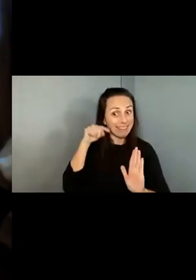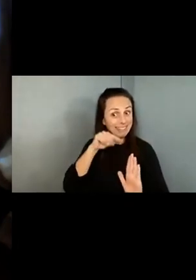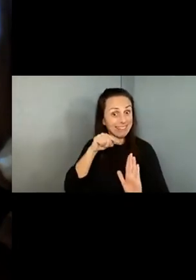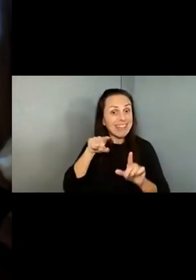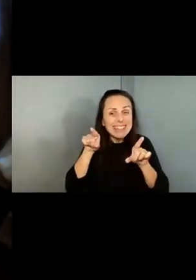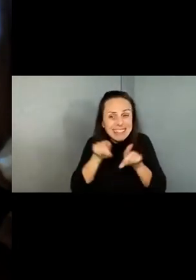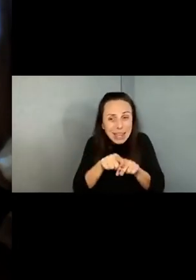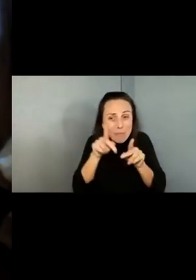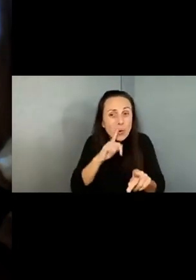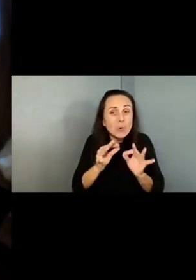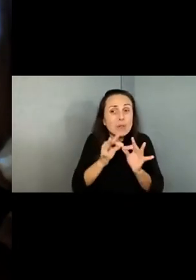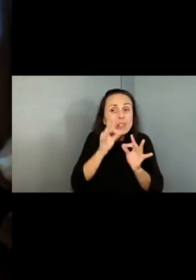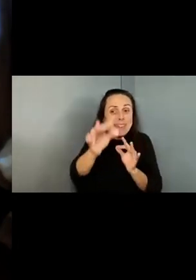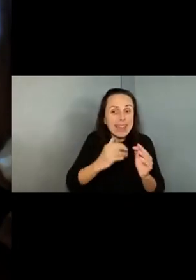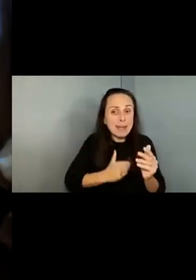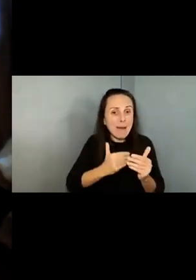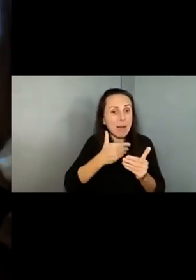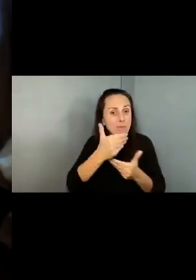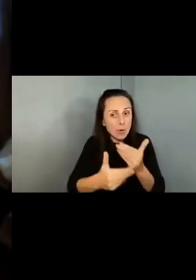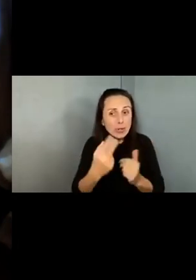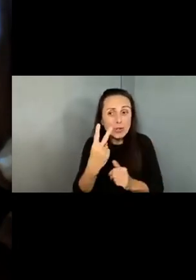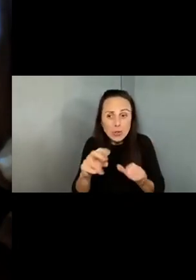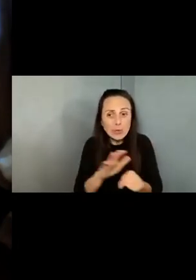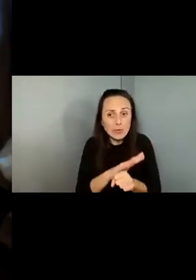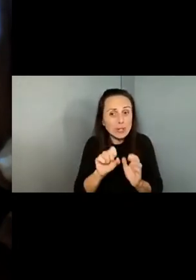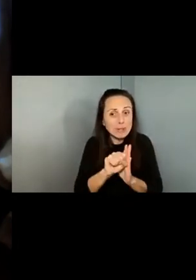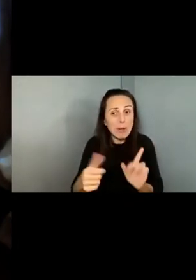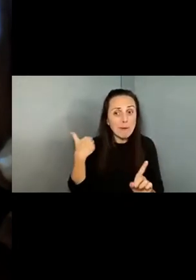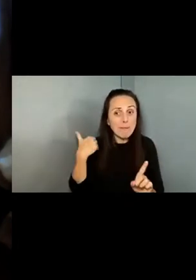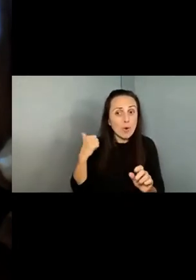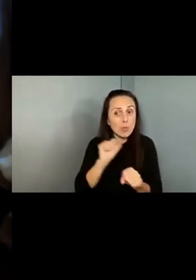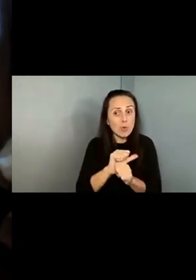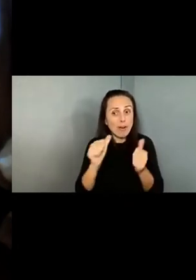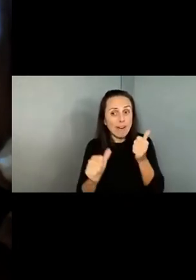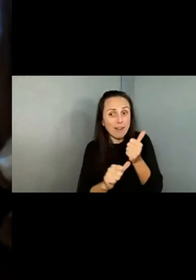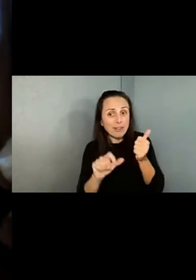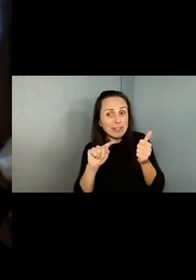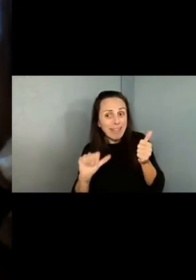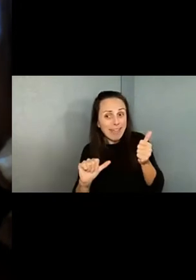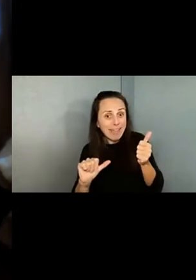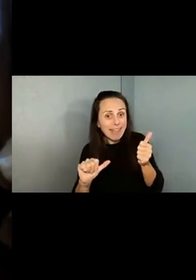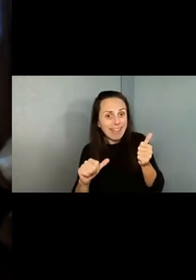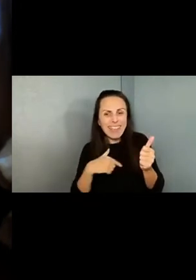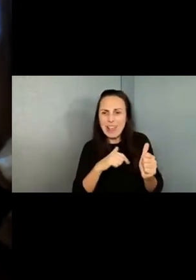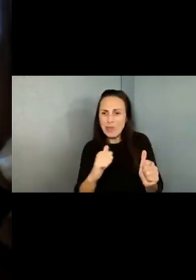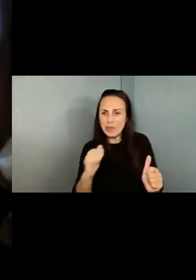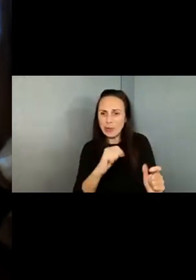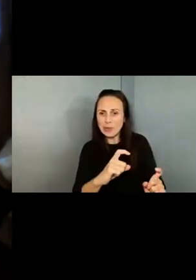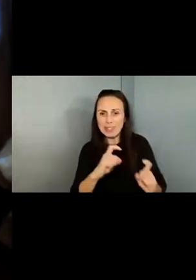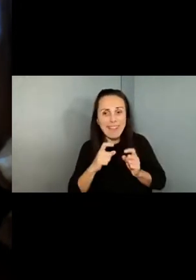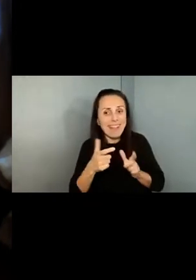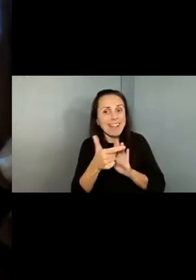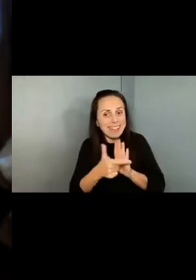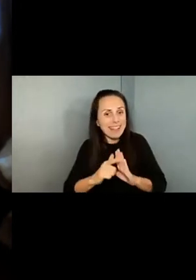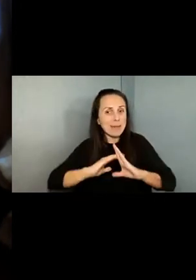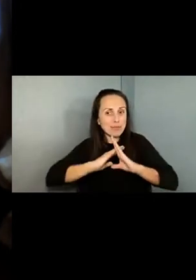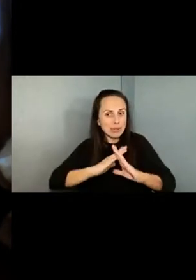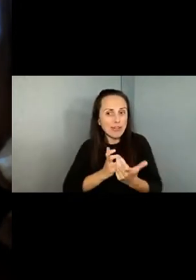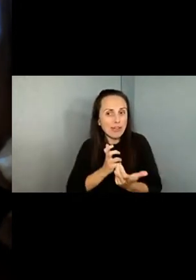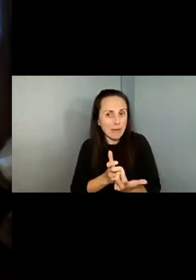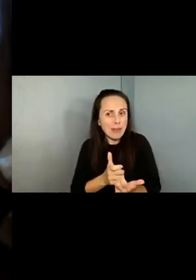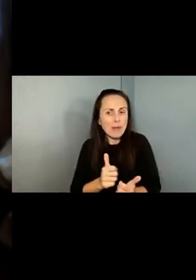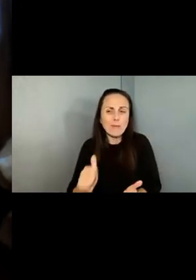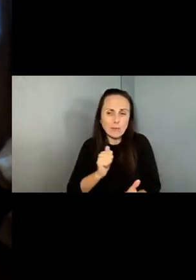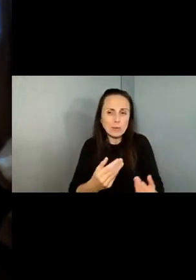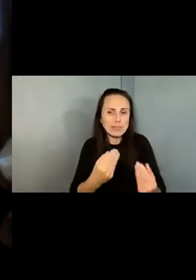delayed my degree progress by two full semesters when I was a TA for him because he refused to grant my legally protected accommodations until